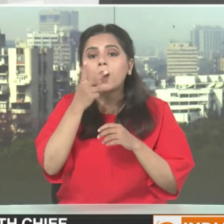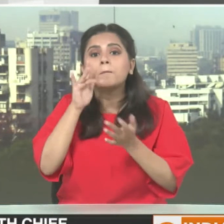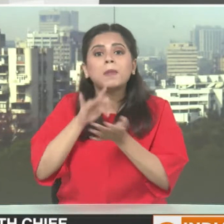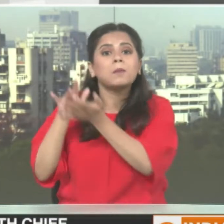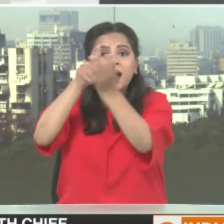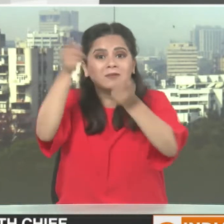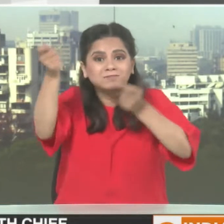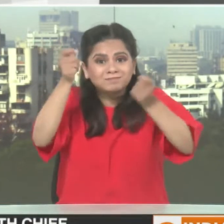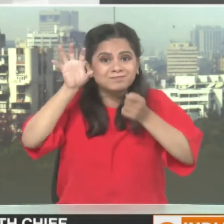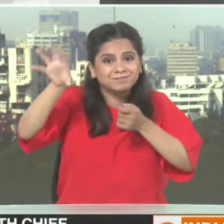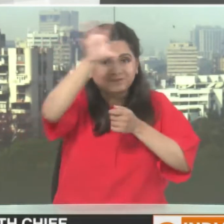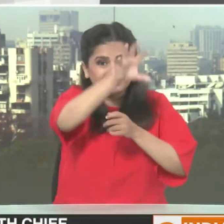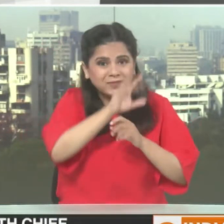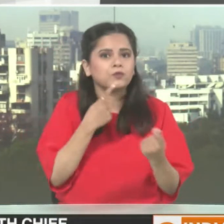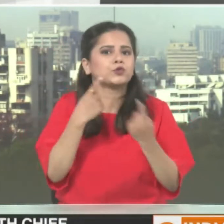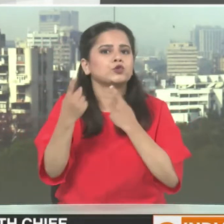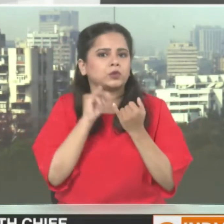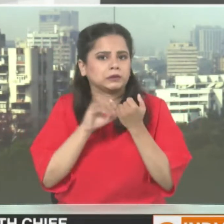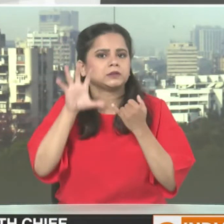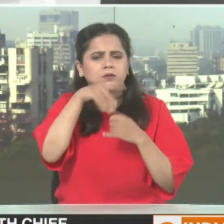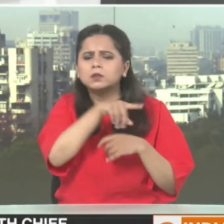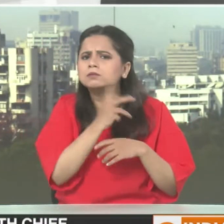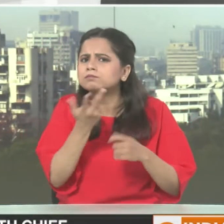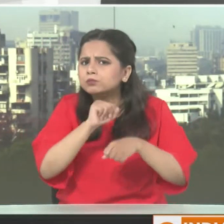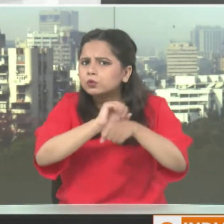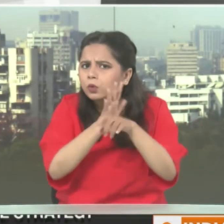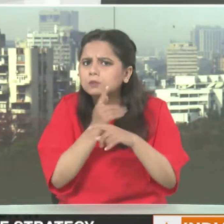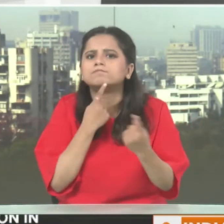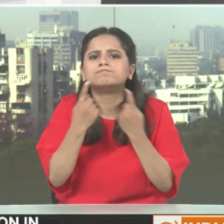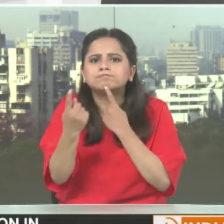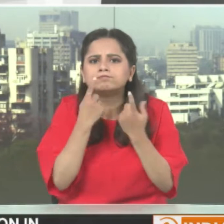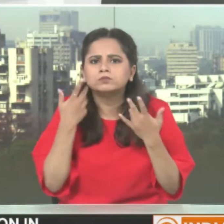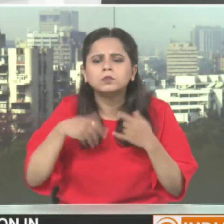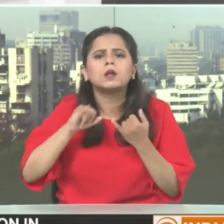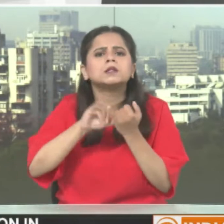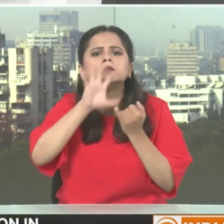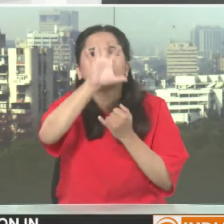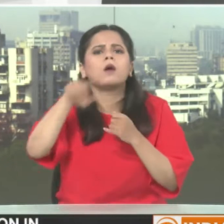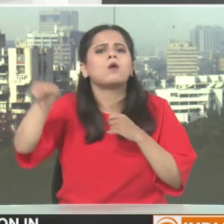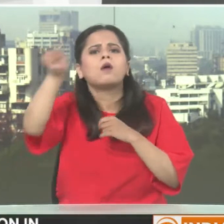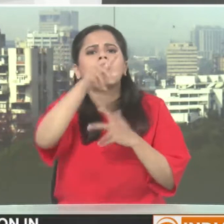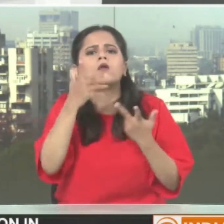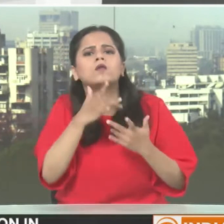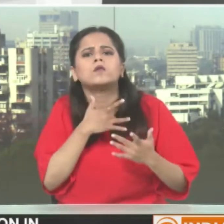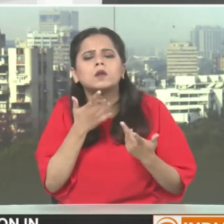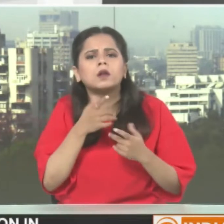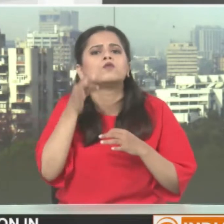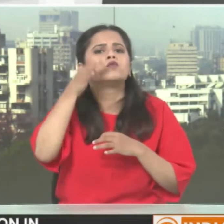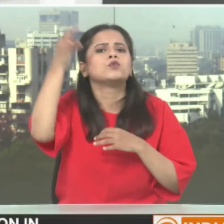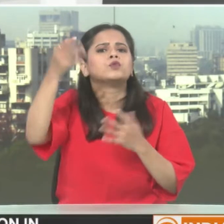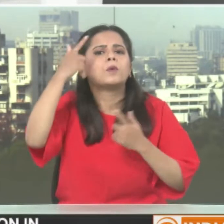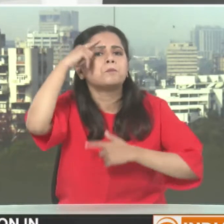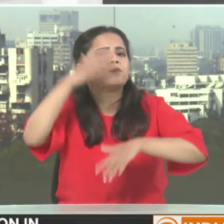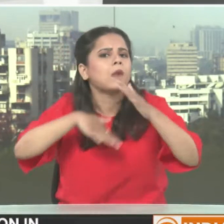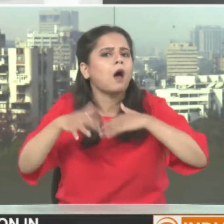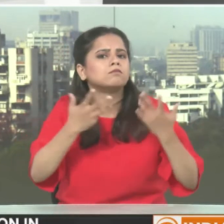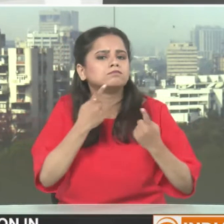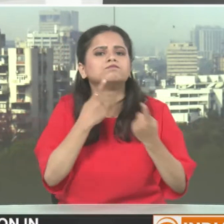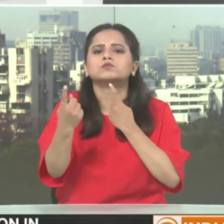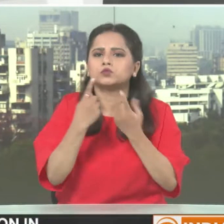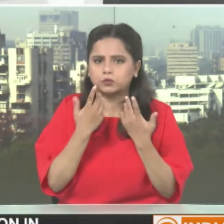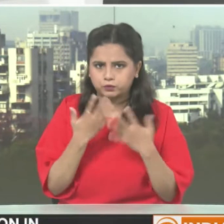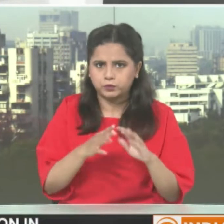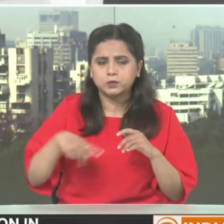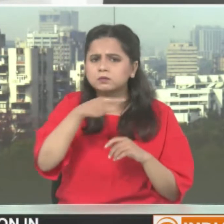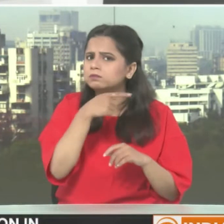states. He took stock of the COVID situation in respective states and also discussed the future strategy. He